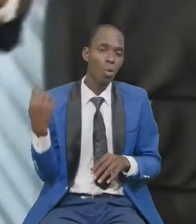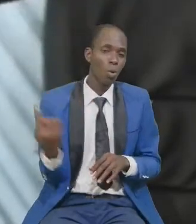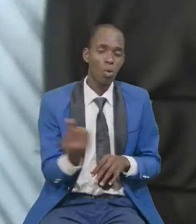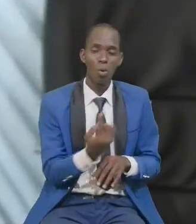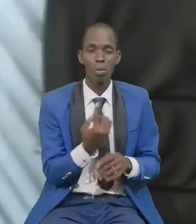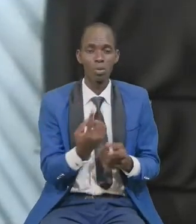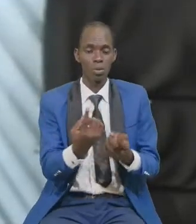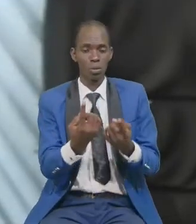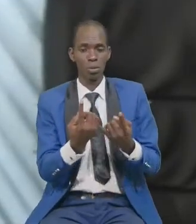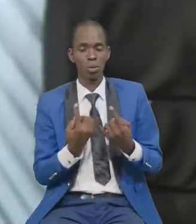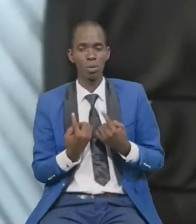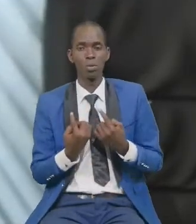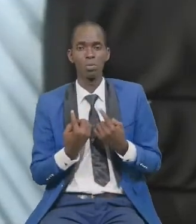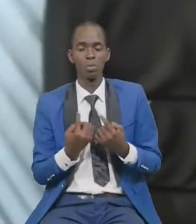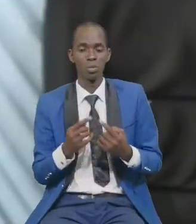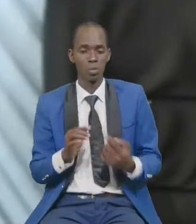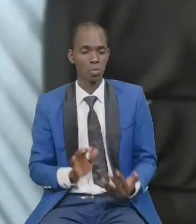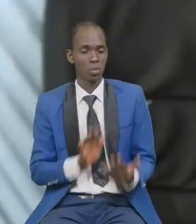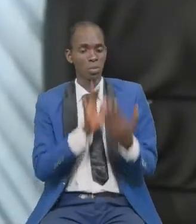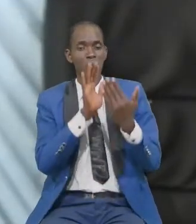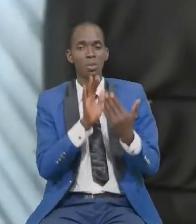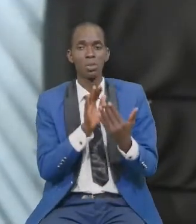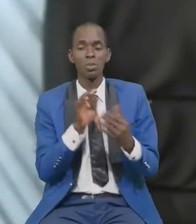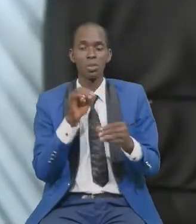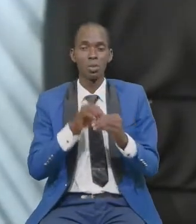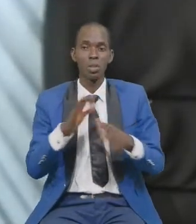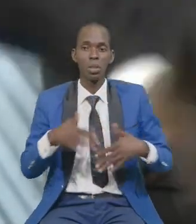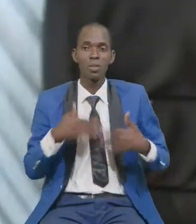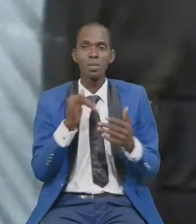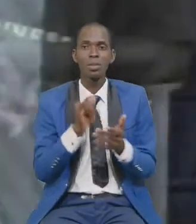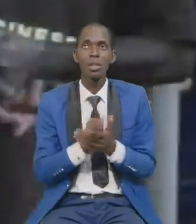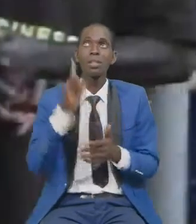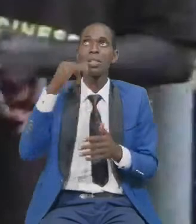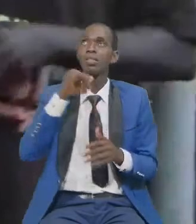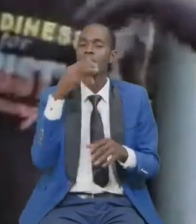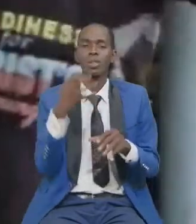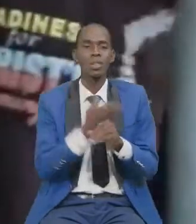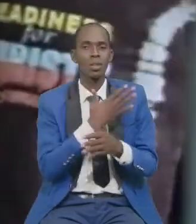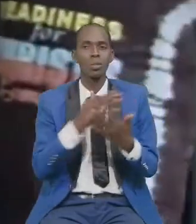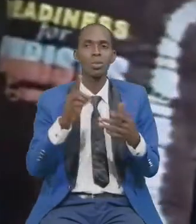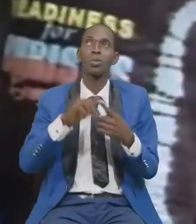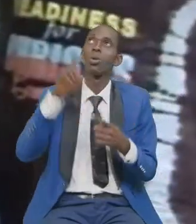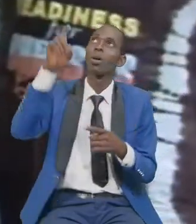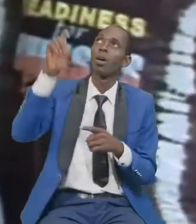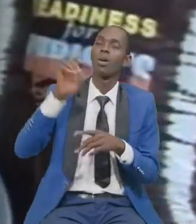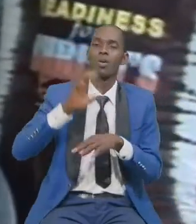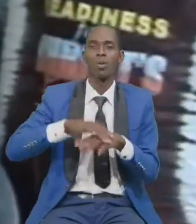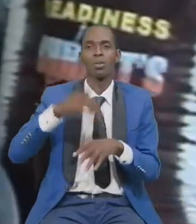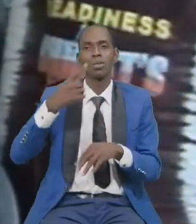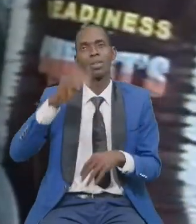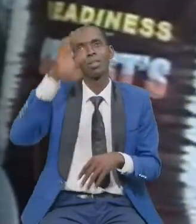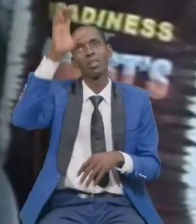across in life that he has not taken away to hang it on the cross.